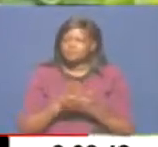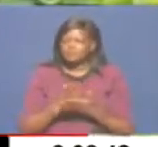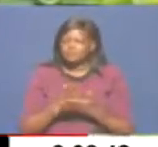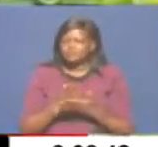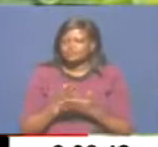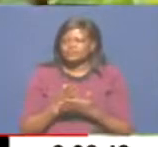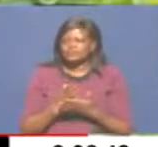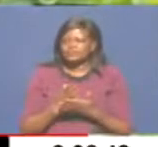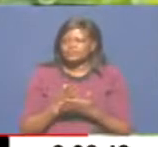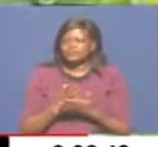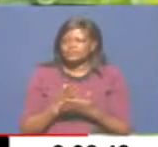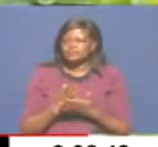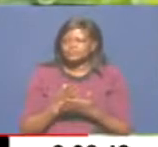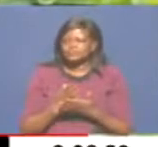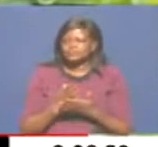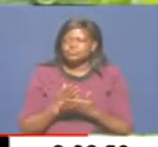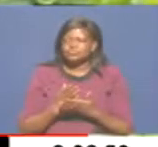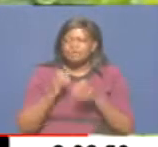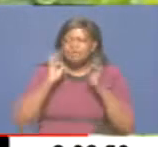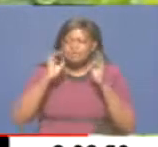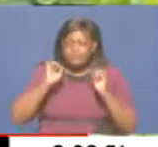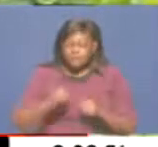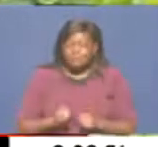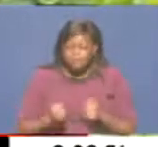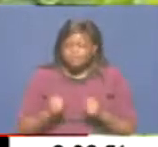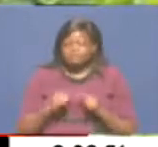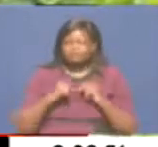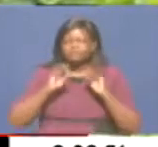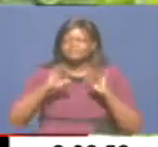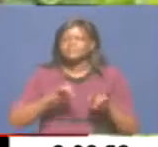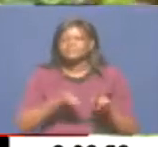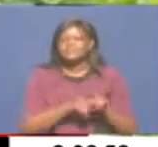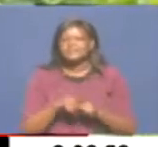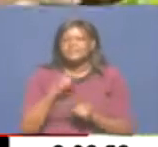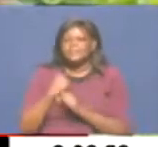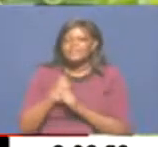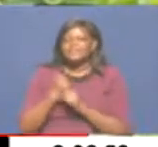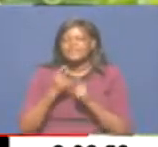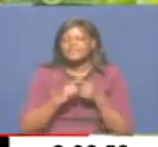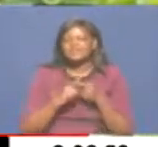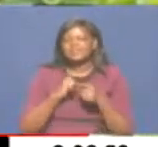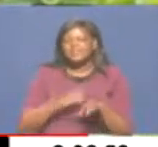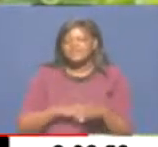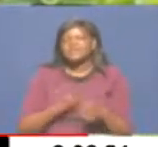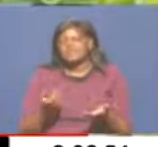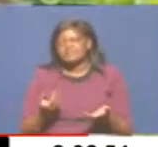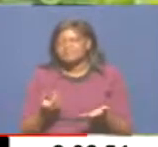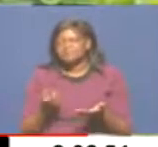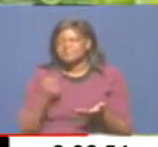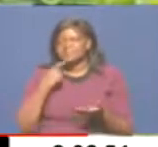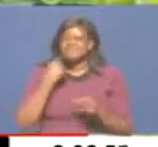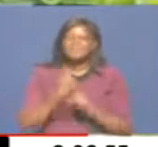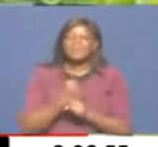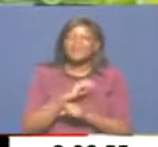kama tunaweza ingilia ukulima tuyone kama kazi, hata kwa tukishinda tukinugulia kiasa mitu kusema hakuna kazi,